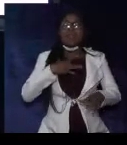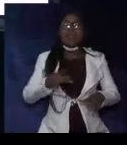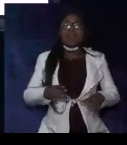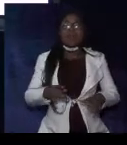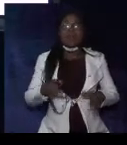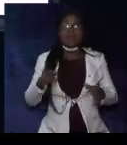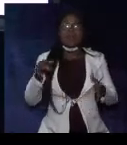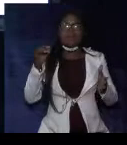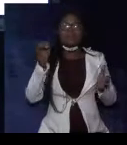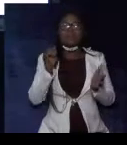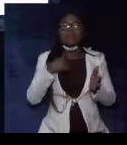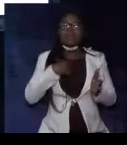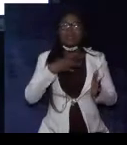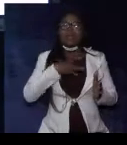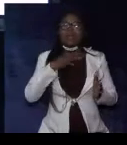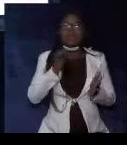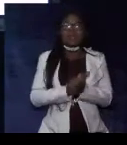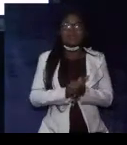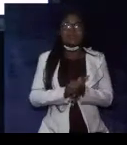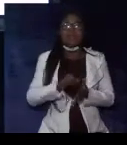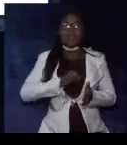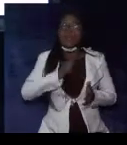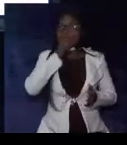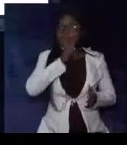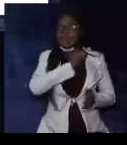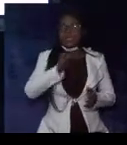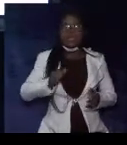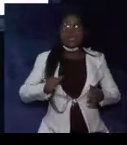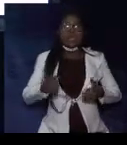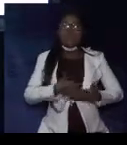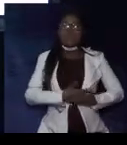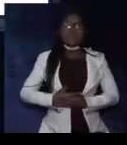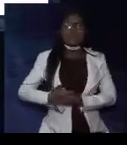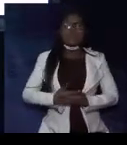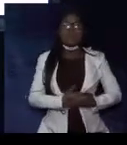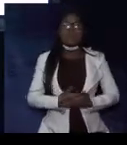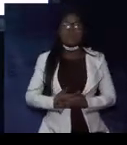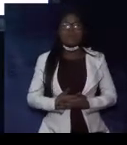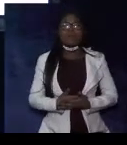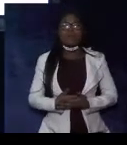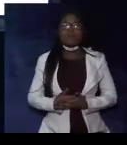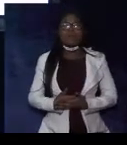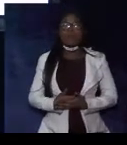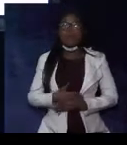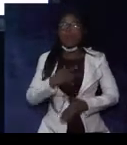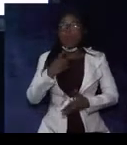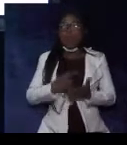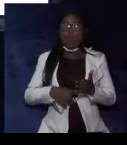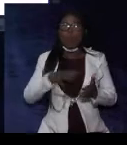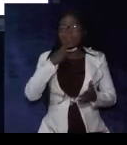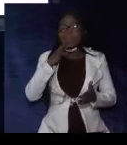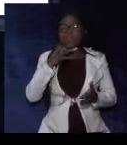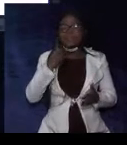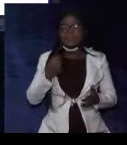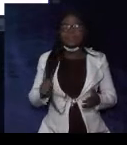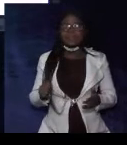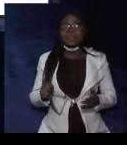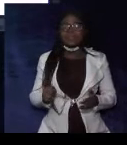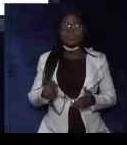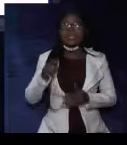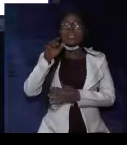baby. Don't yell at me like that. I am not a baby. What is the synonym